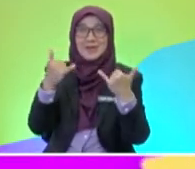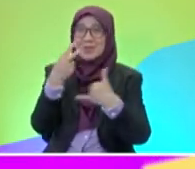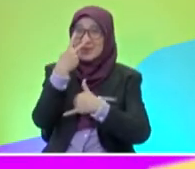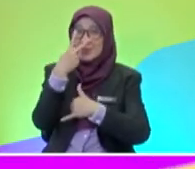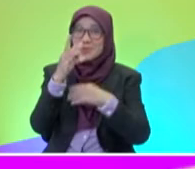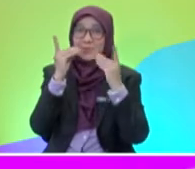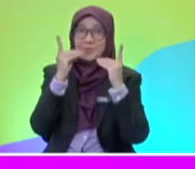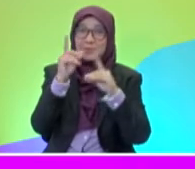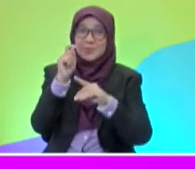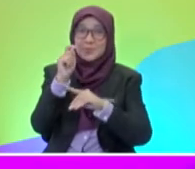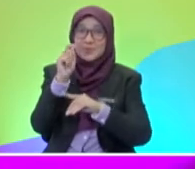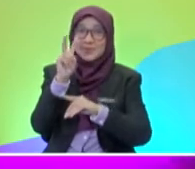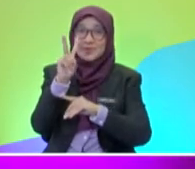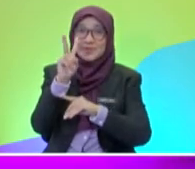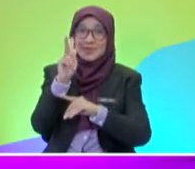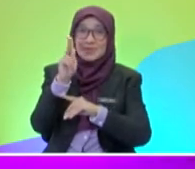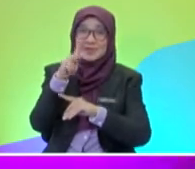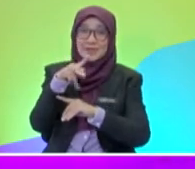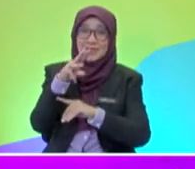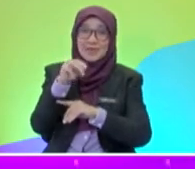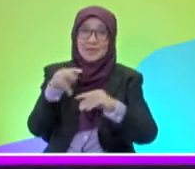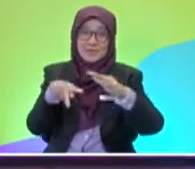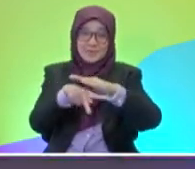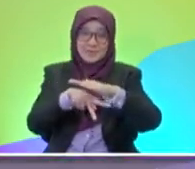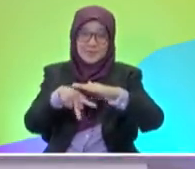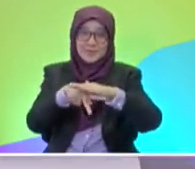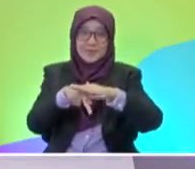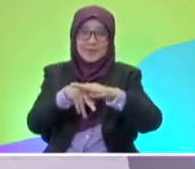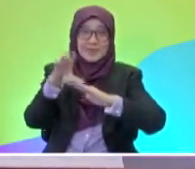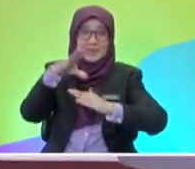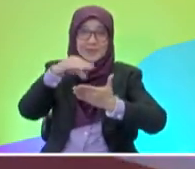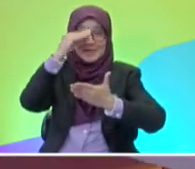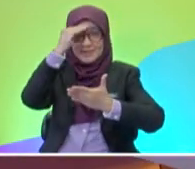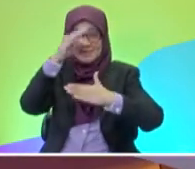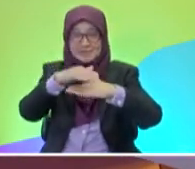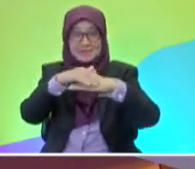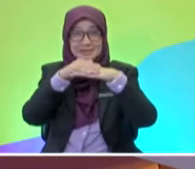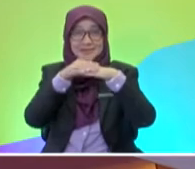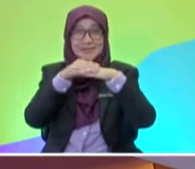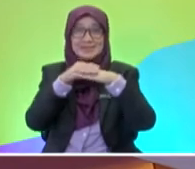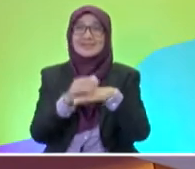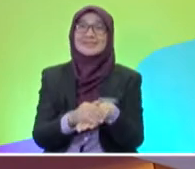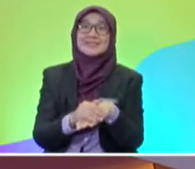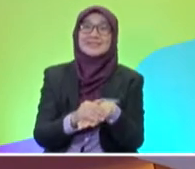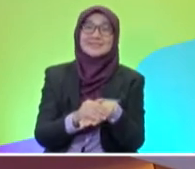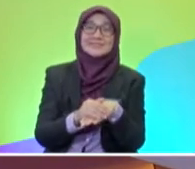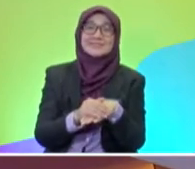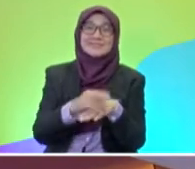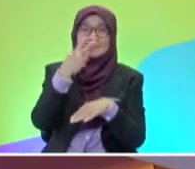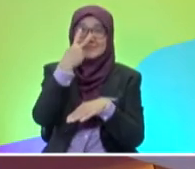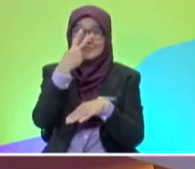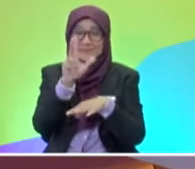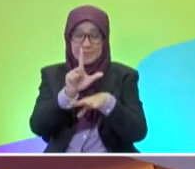DidikTV KPM in the preschool slot. And today we're learning English together. And I was just playing with my little Ladybird. So I'm going to